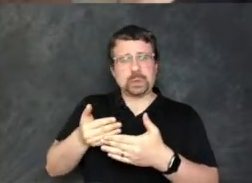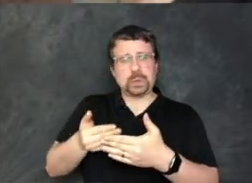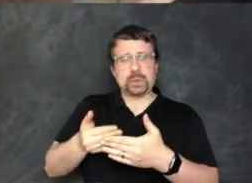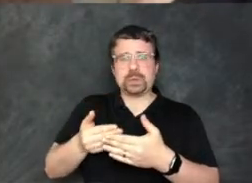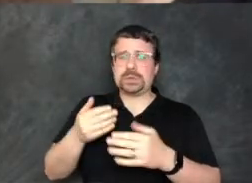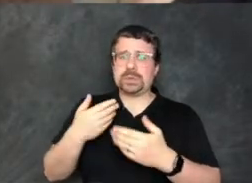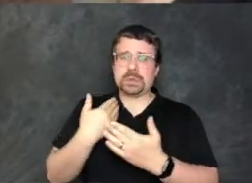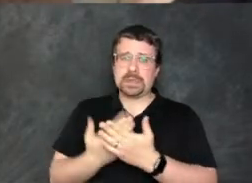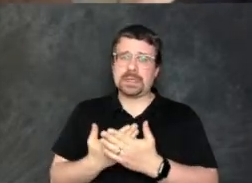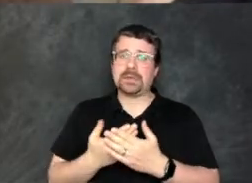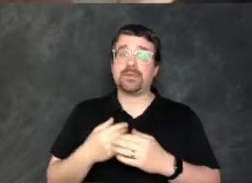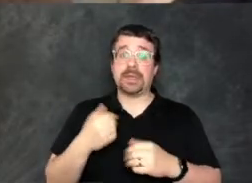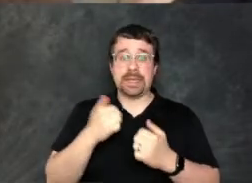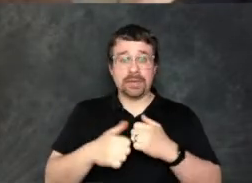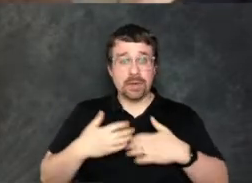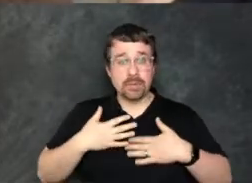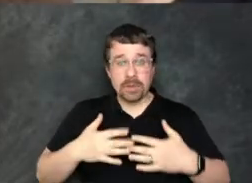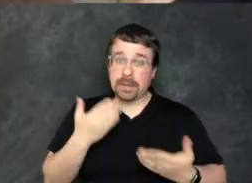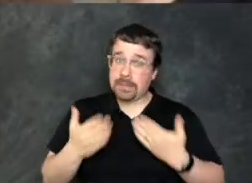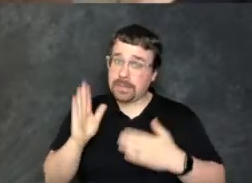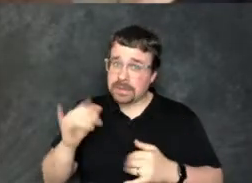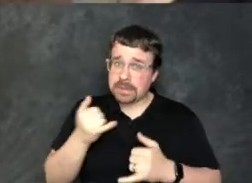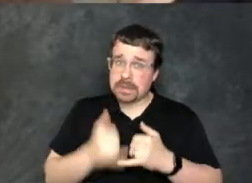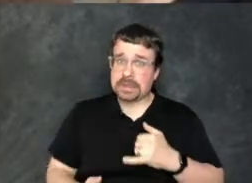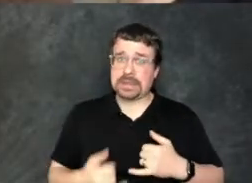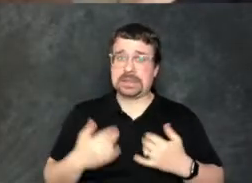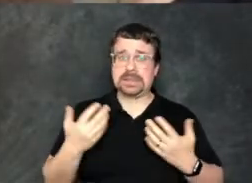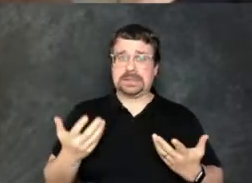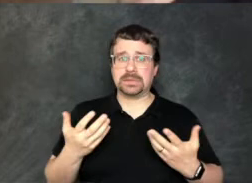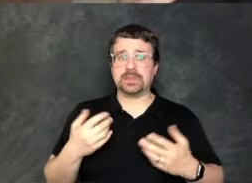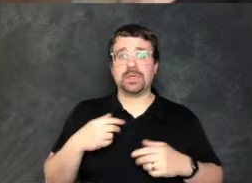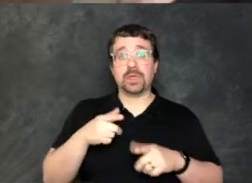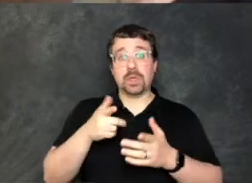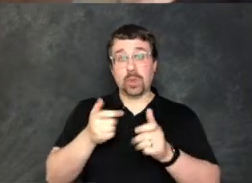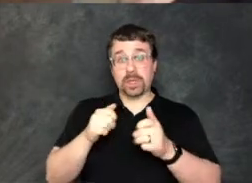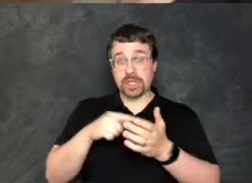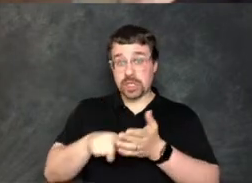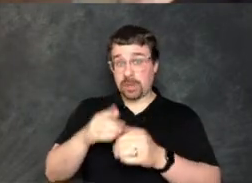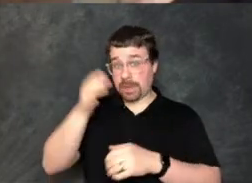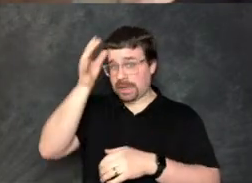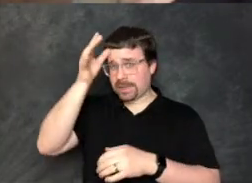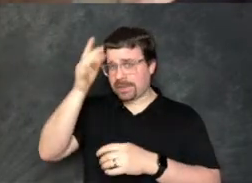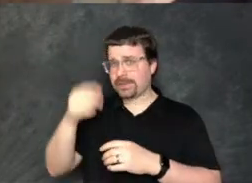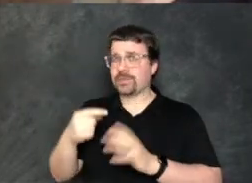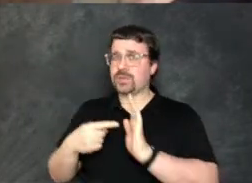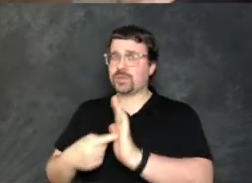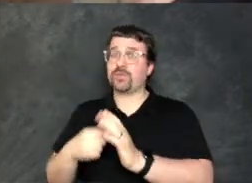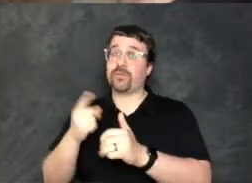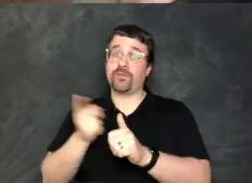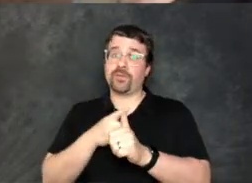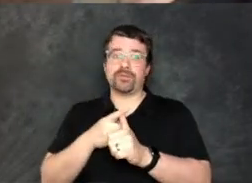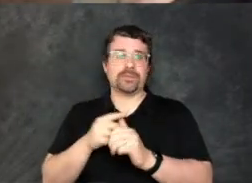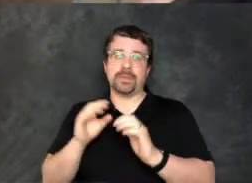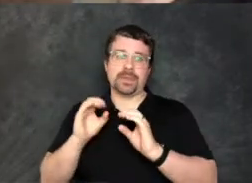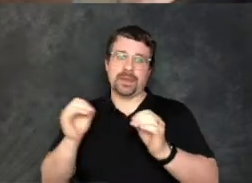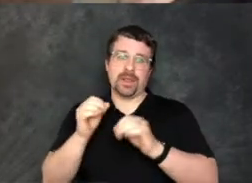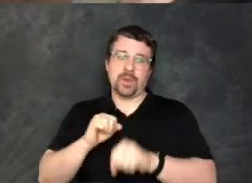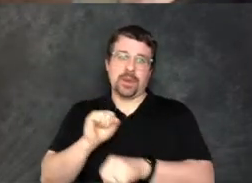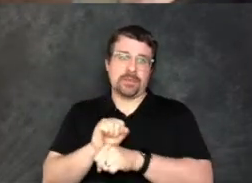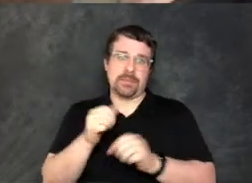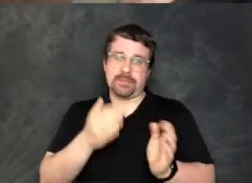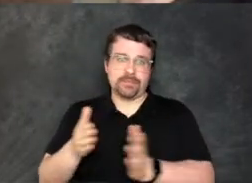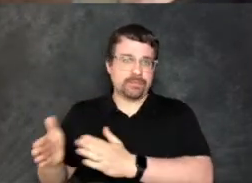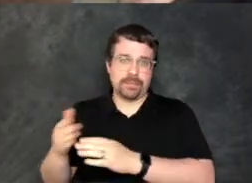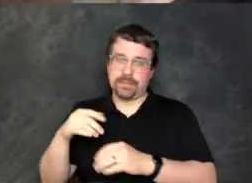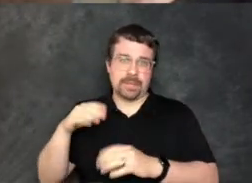her might be only moments away, that every breath could be her last. A quick check with my dad indicated that